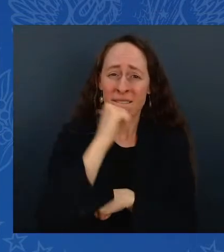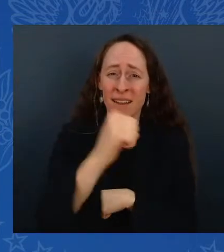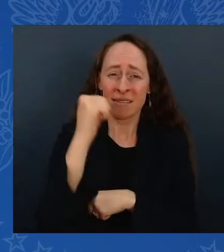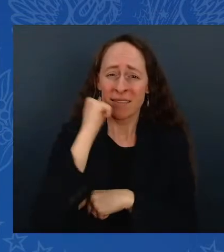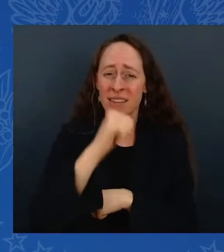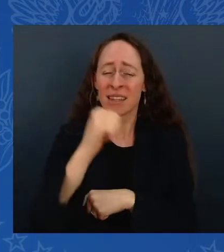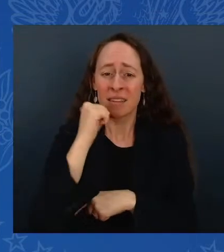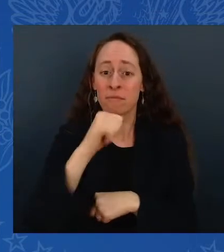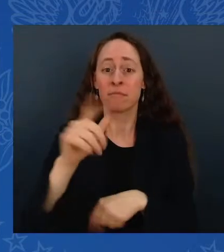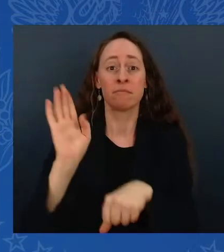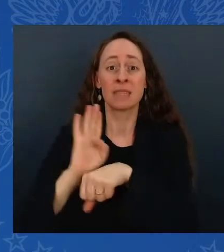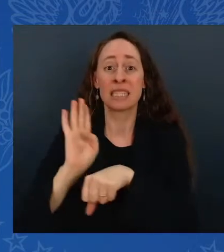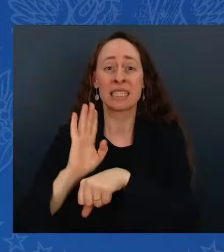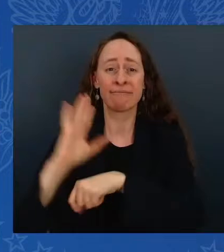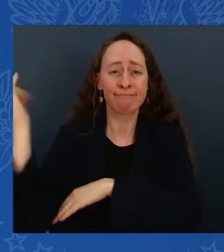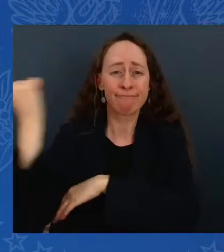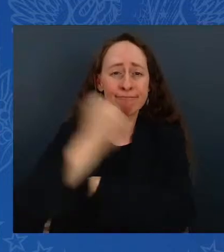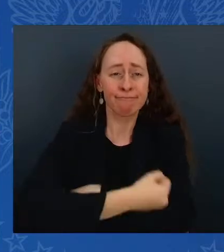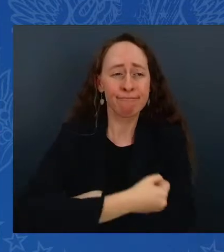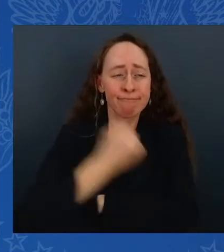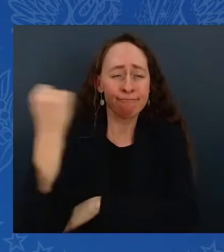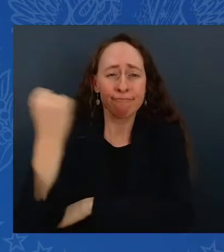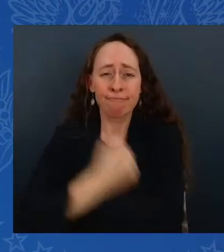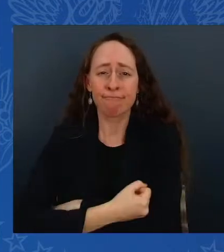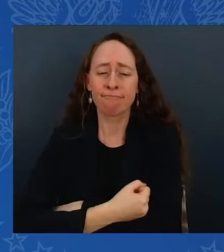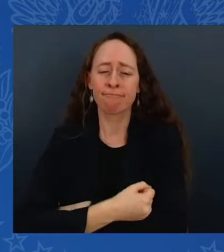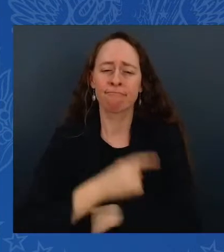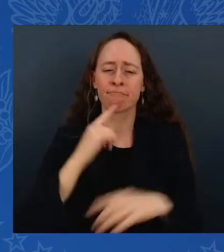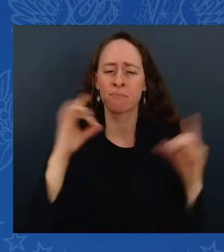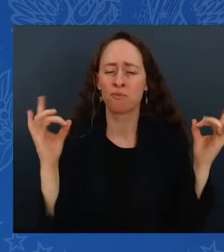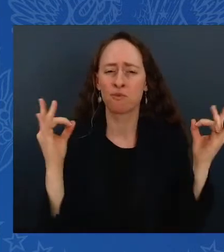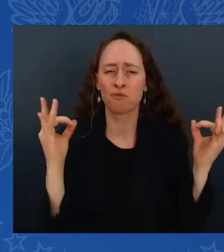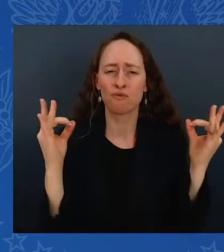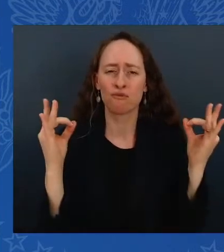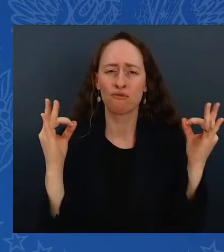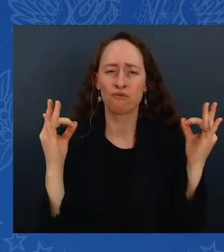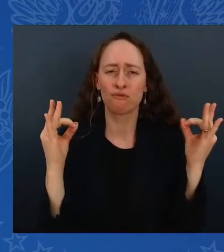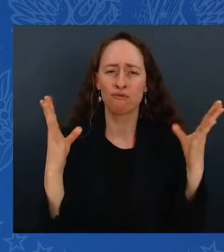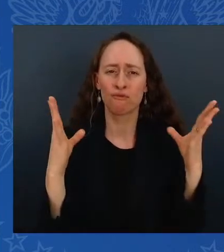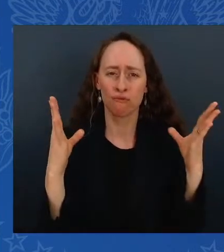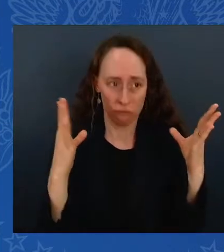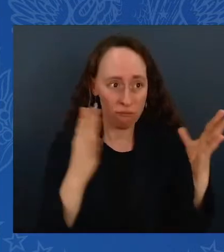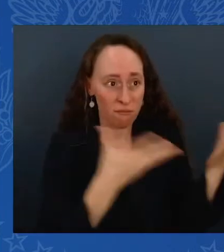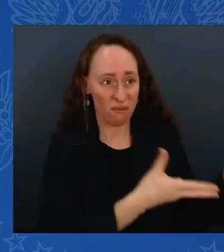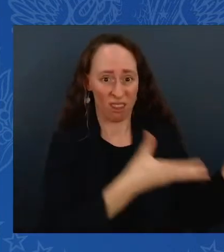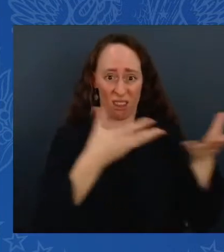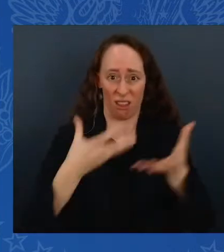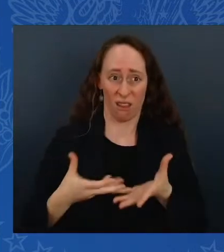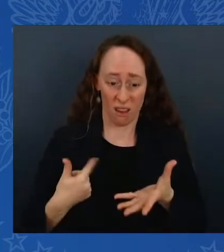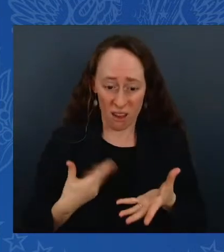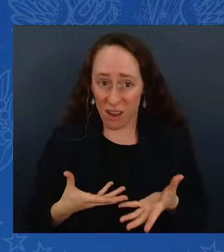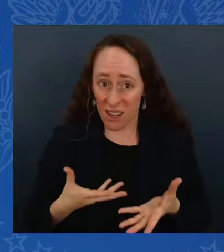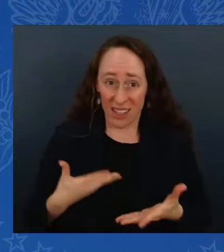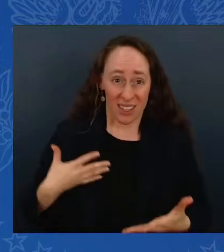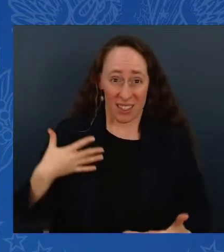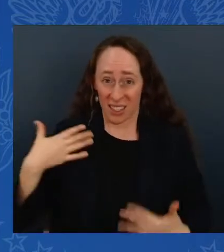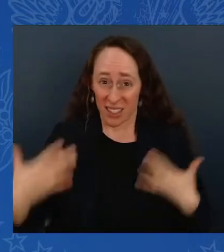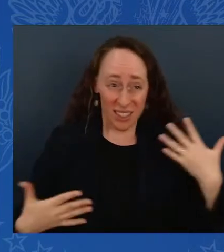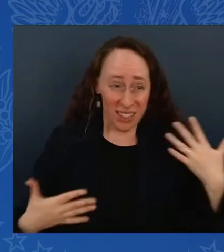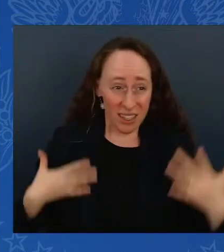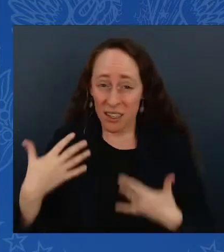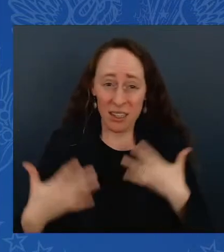inherited the worst pandemic in a century, the worst economic crisis since the Great Depression. In fact, my predecessor was one of